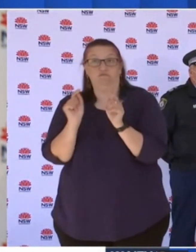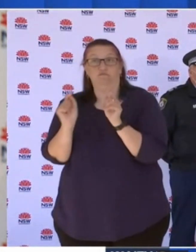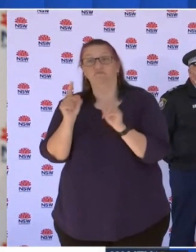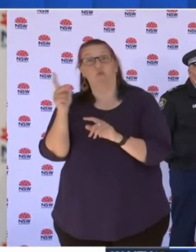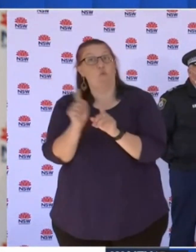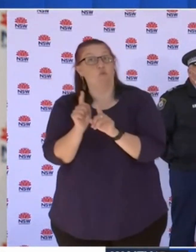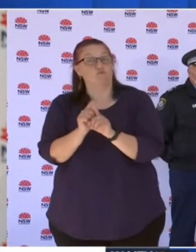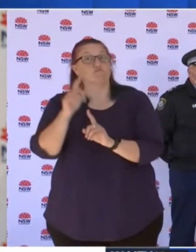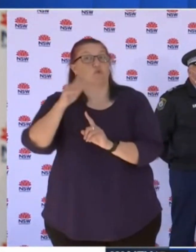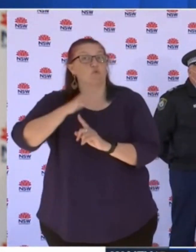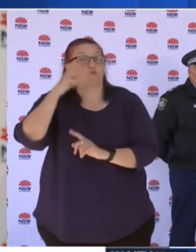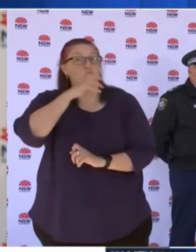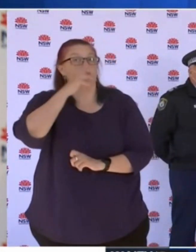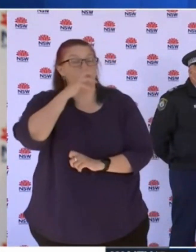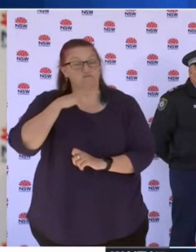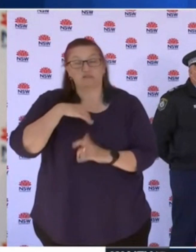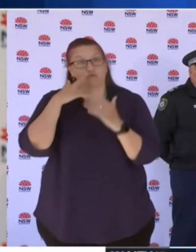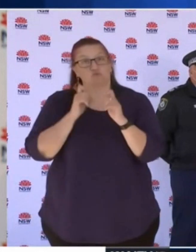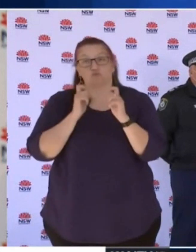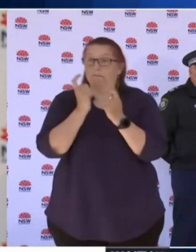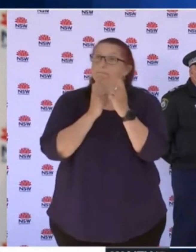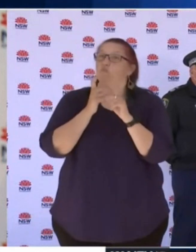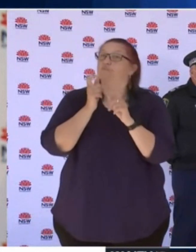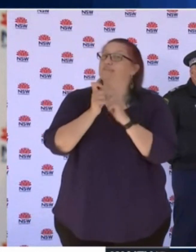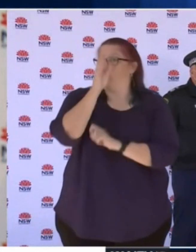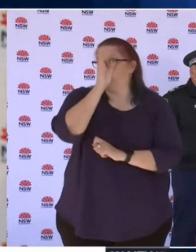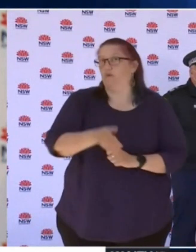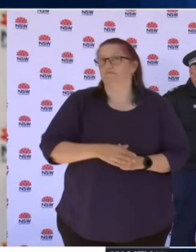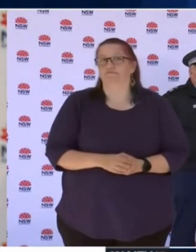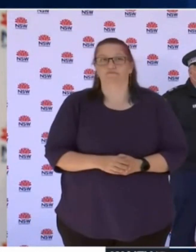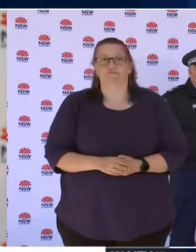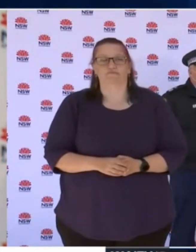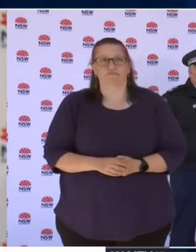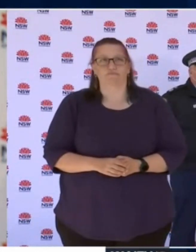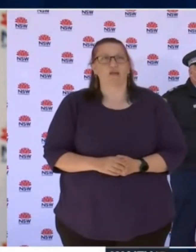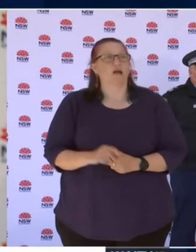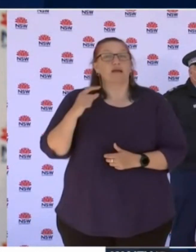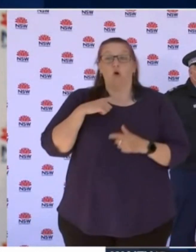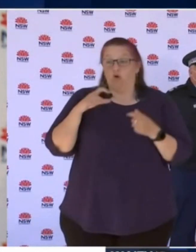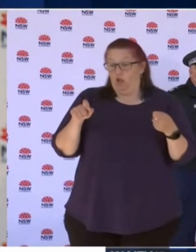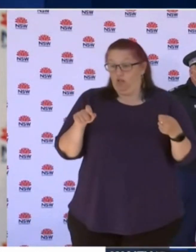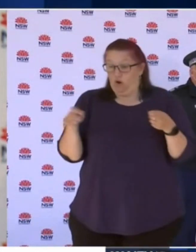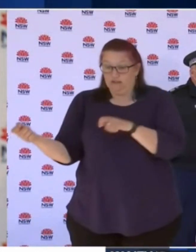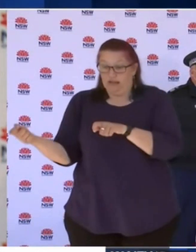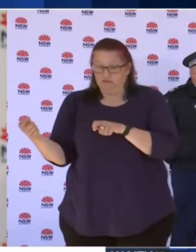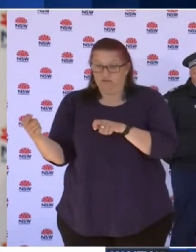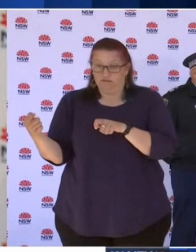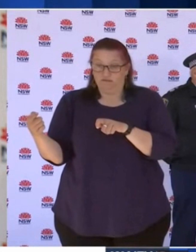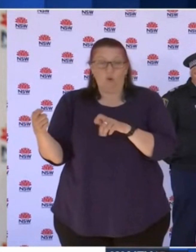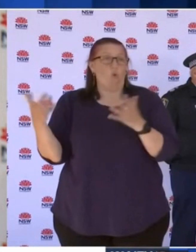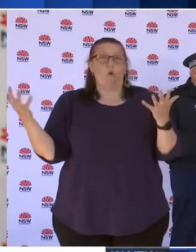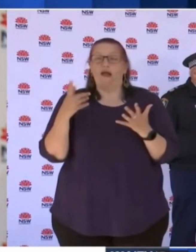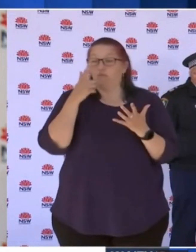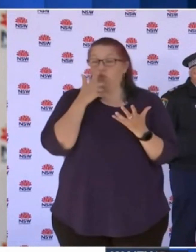again highlights that because of the lockdown, the exposure sites are really shifting. We're seeing a move